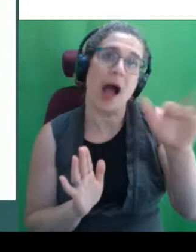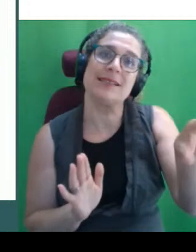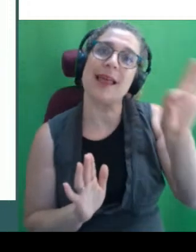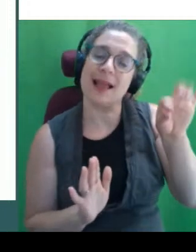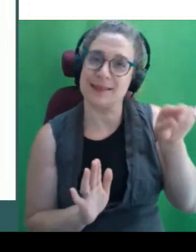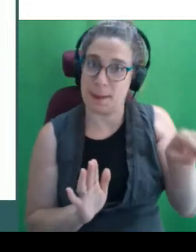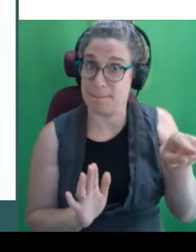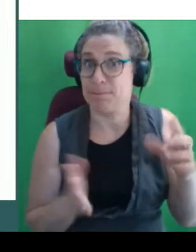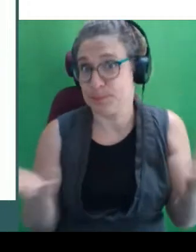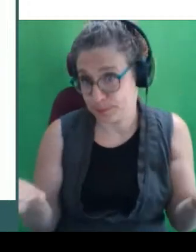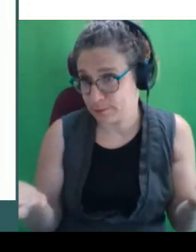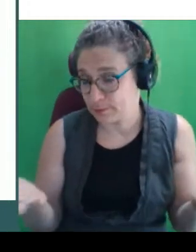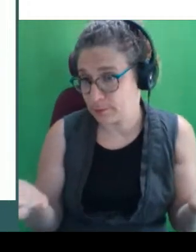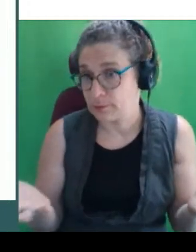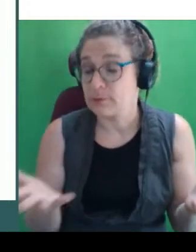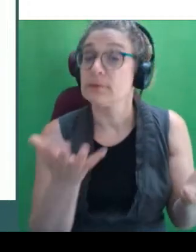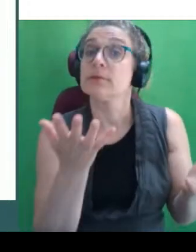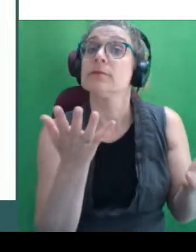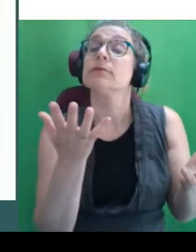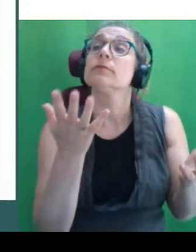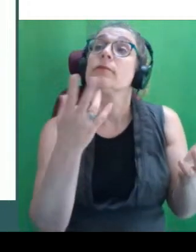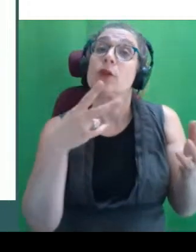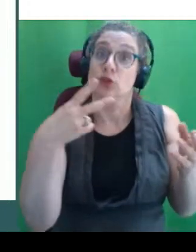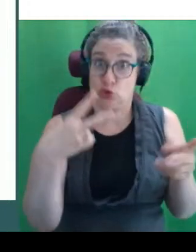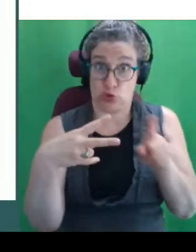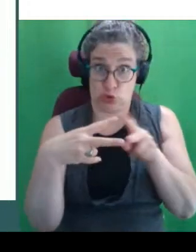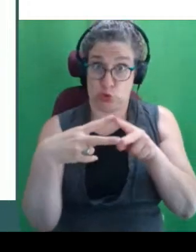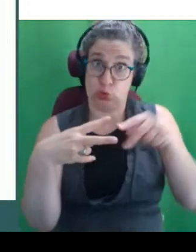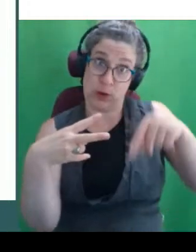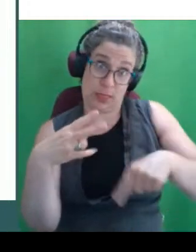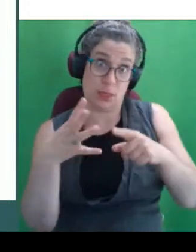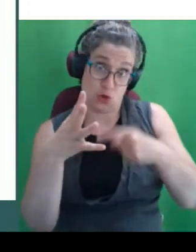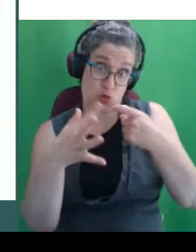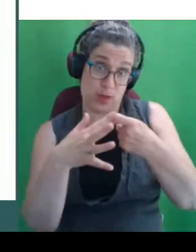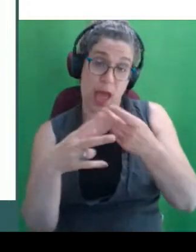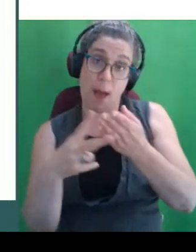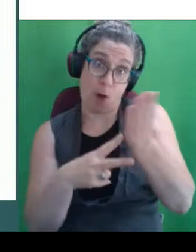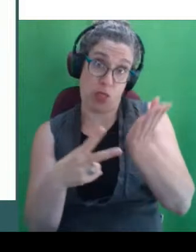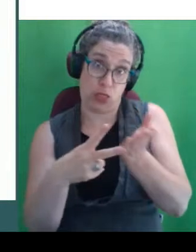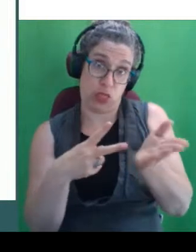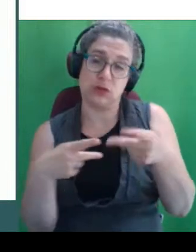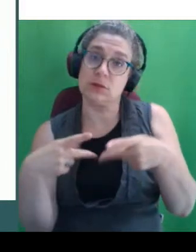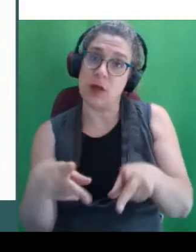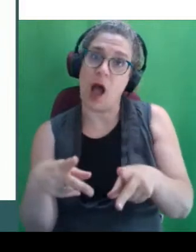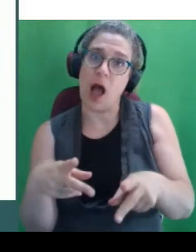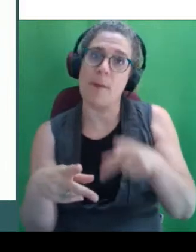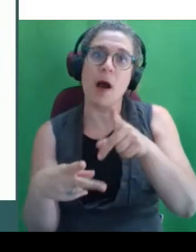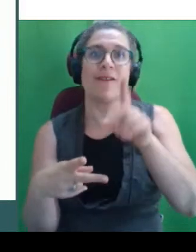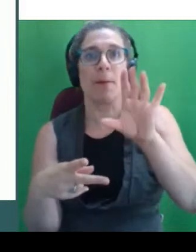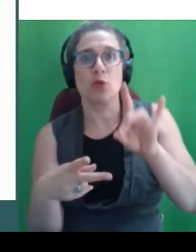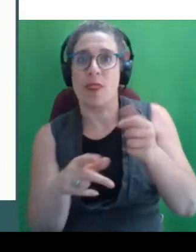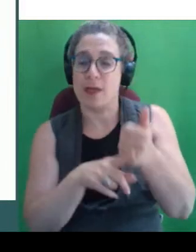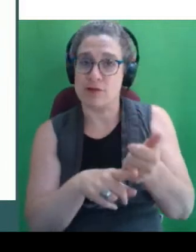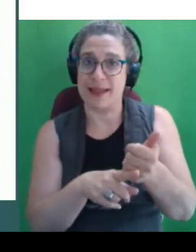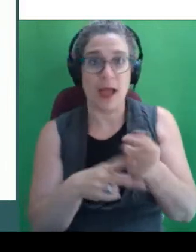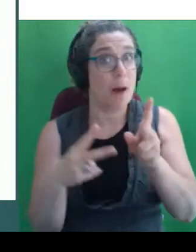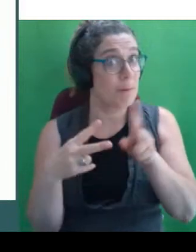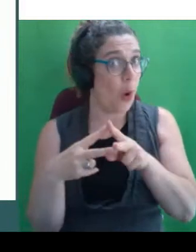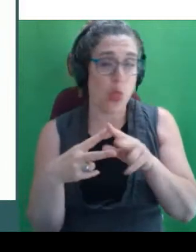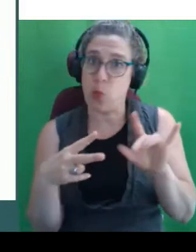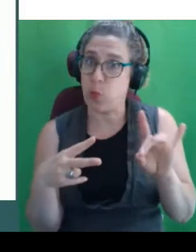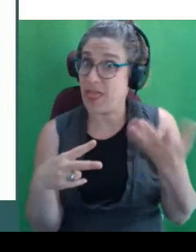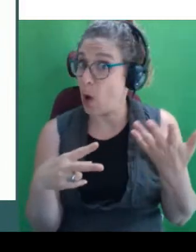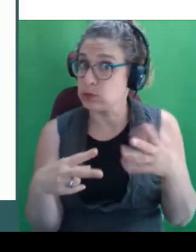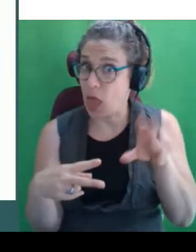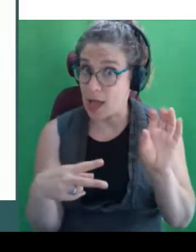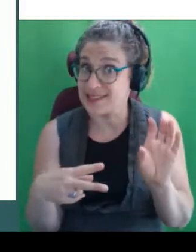types that might be considered in the UK. Both of these are unlicensed, but and